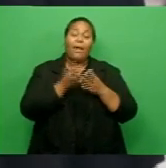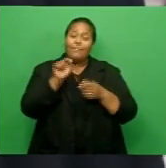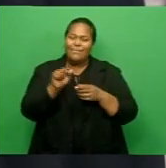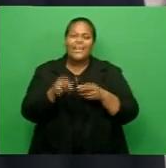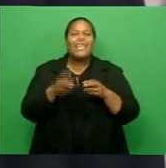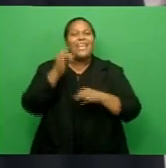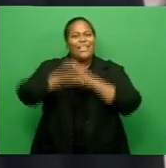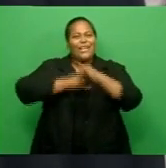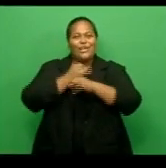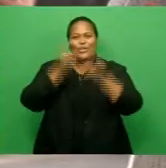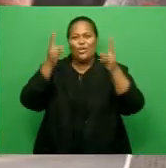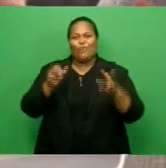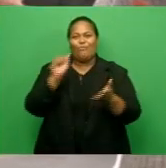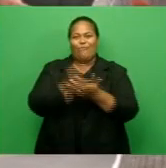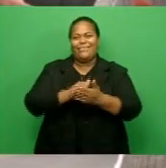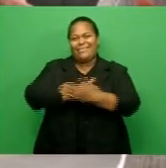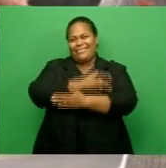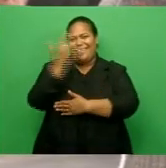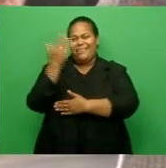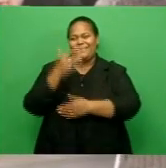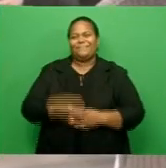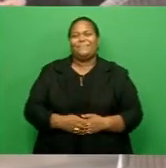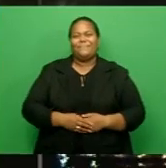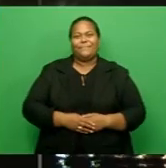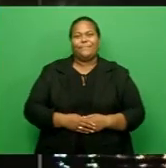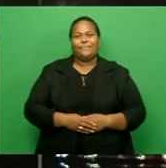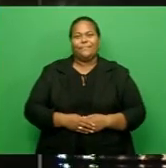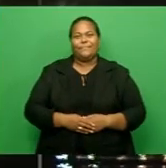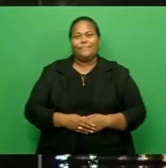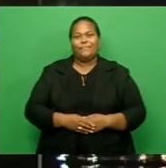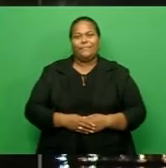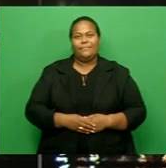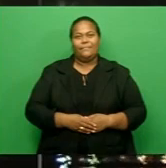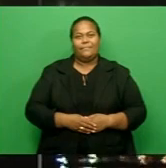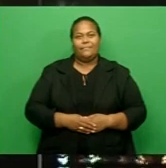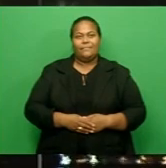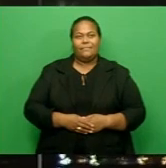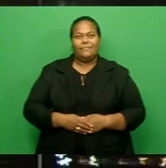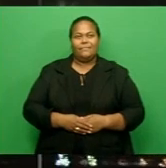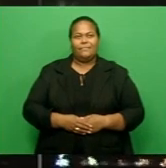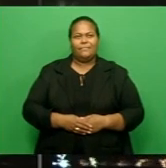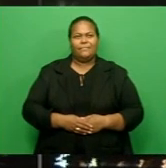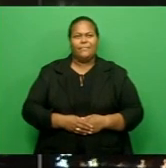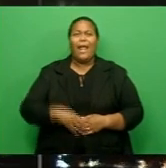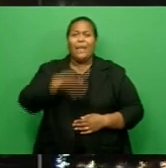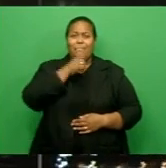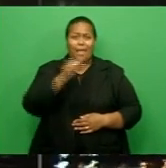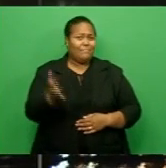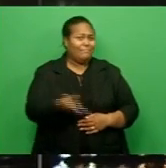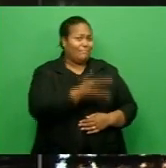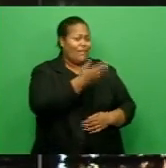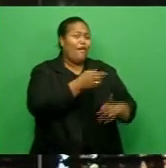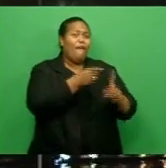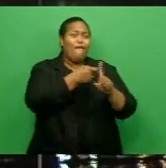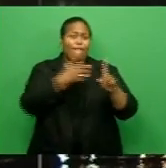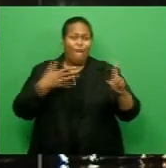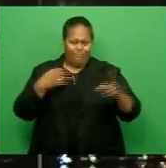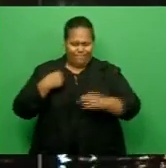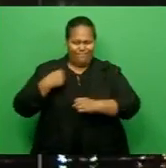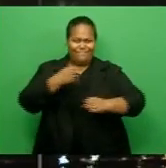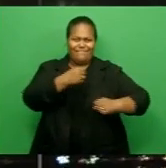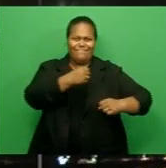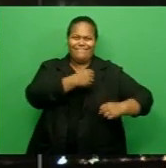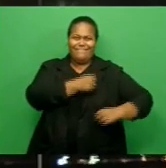Day. Venina Rakautonga, FBC News. Major Semi Tokondoandoa, one of the pioneers of the Republic of the Fiji